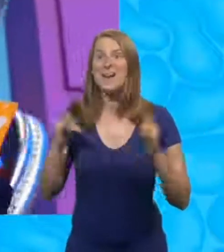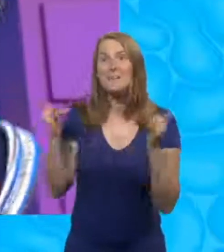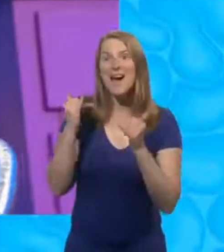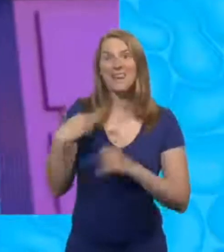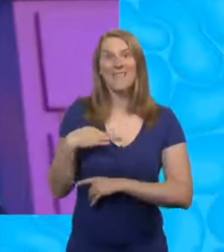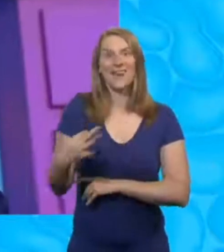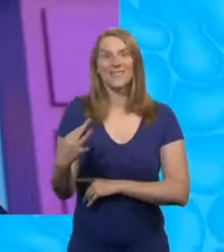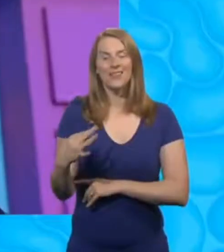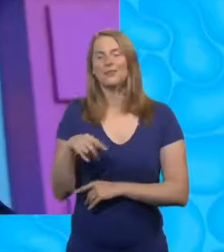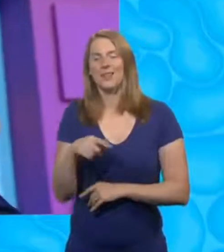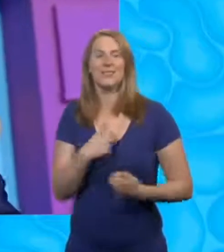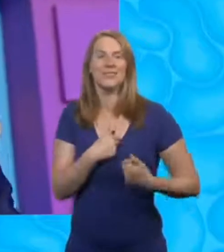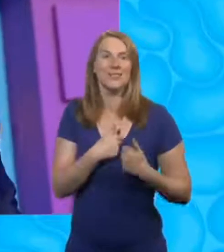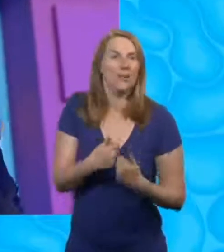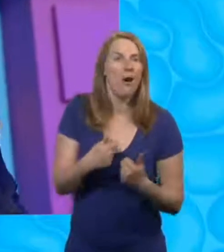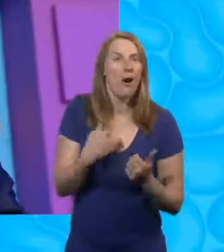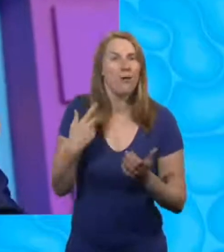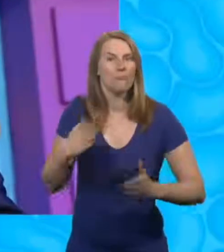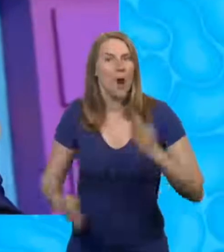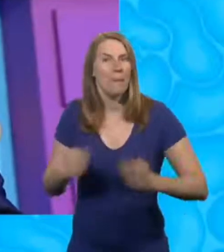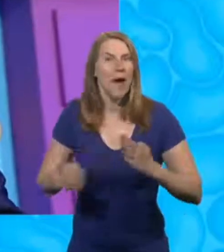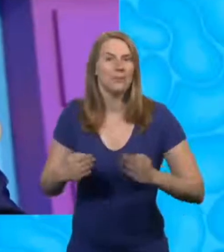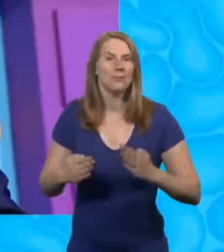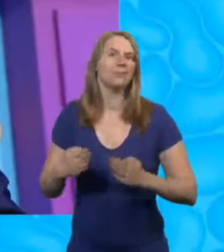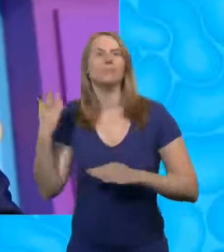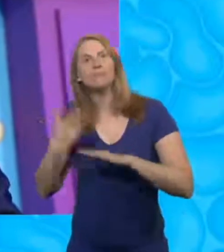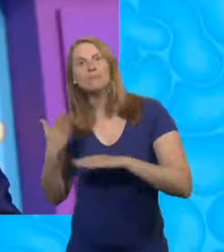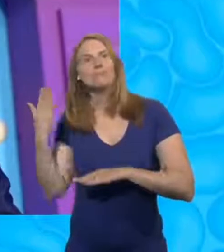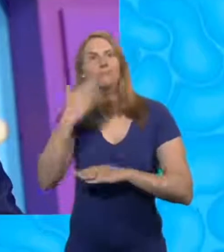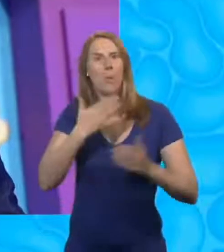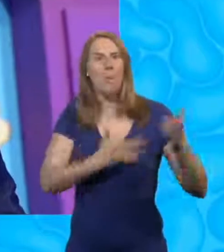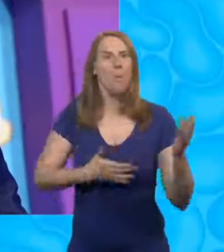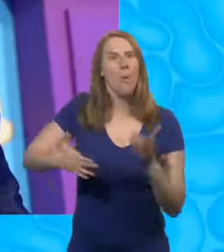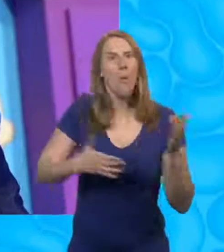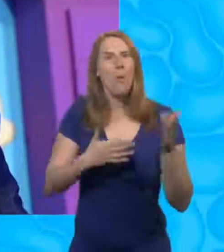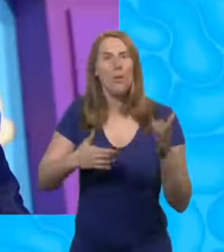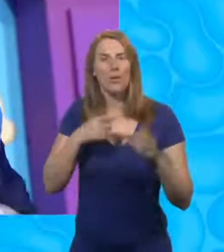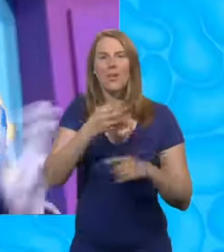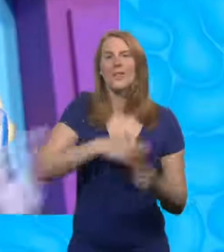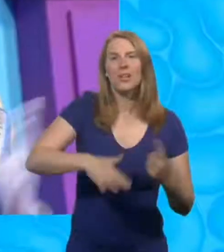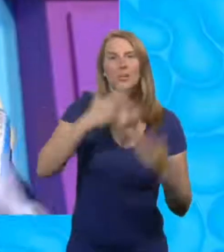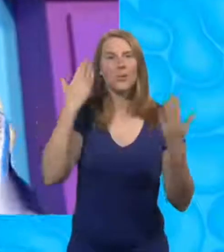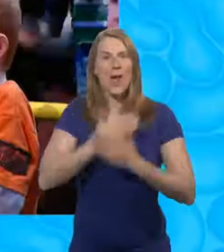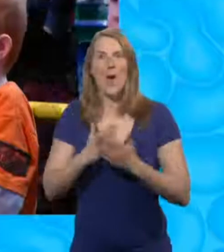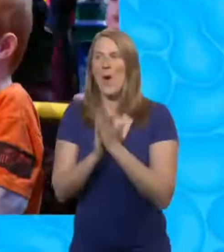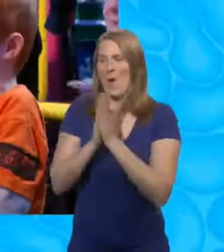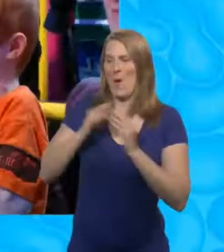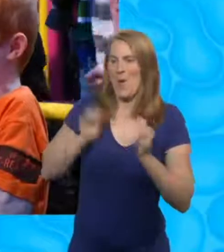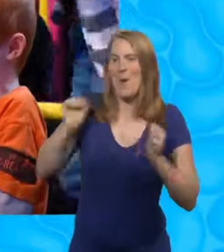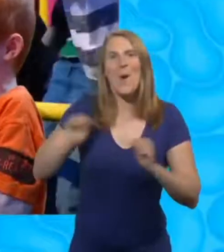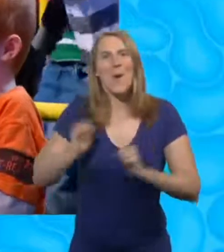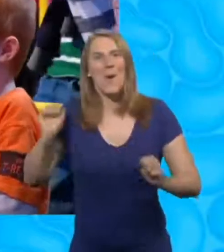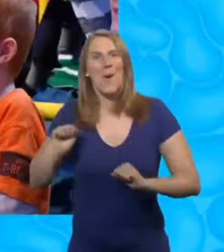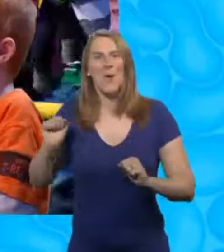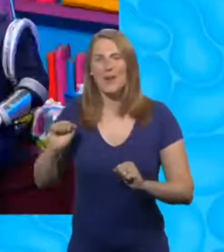party invitation. Oh, it says, Dear Robert, please come to the Grand Robot Ball of the Justin Town Hall tonight. The